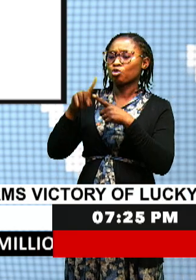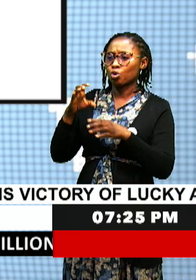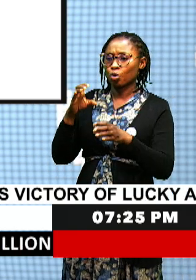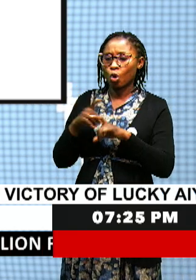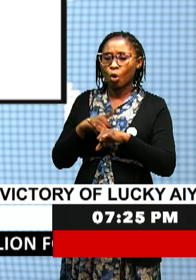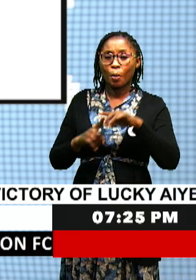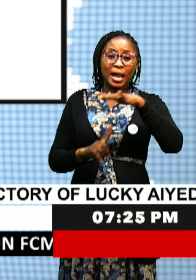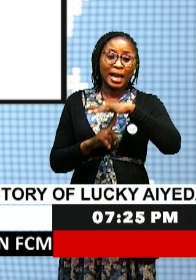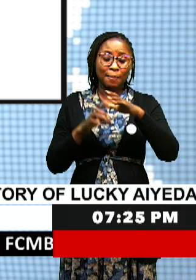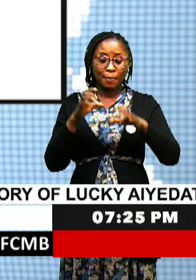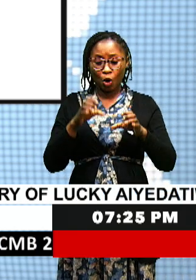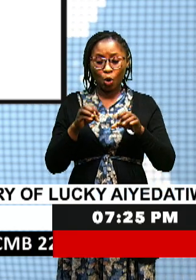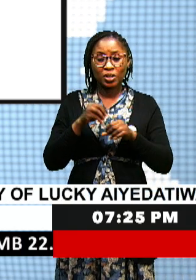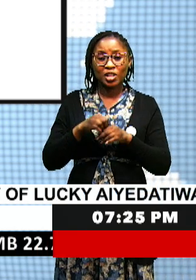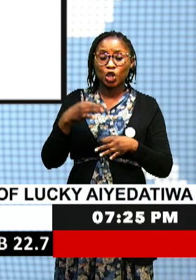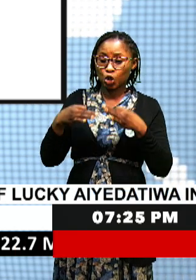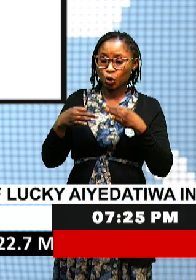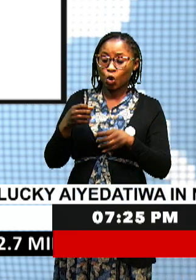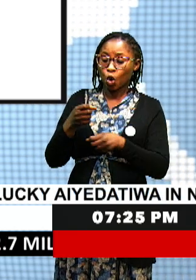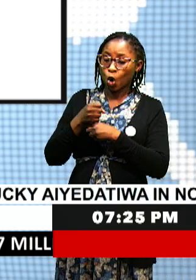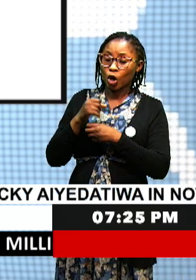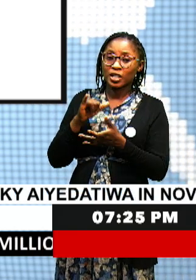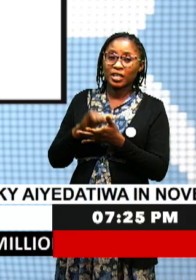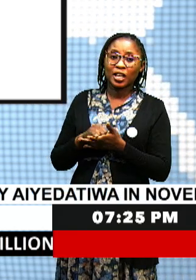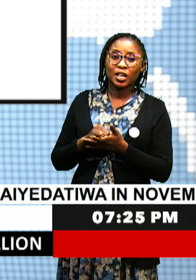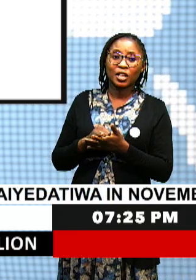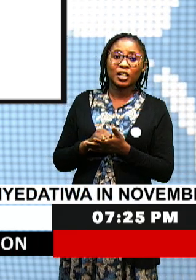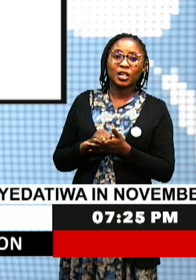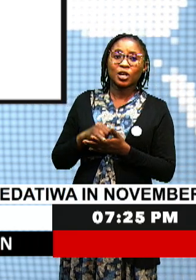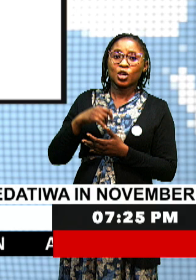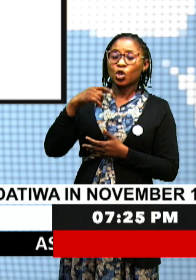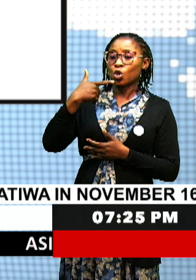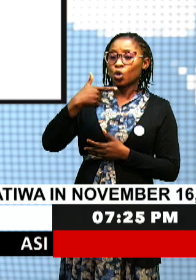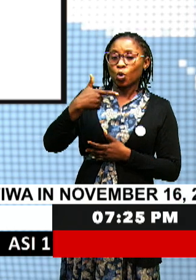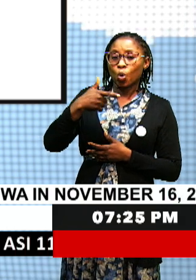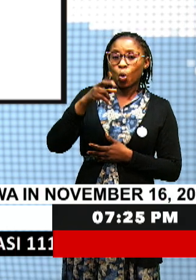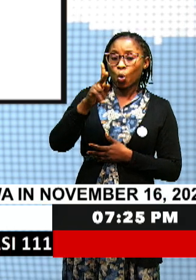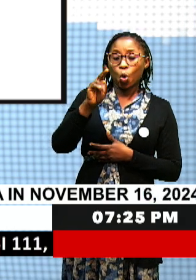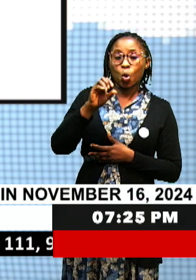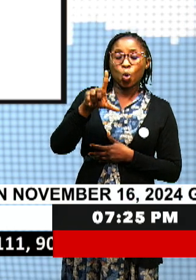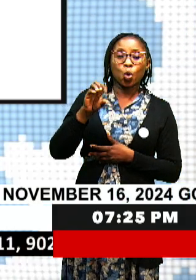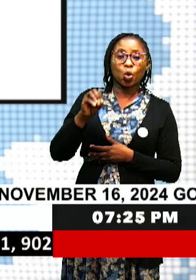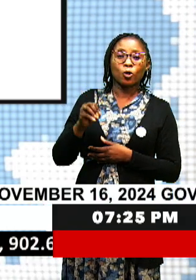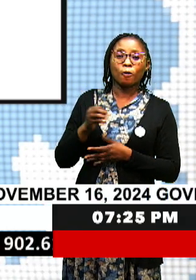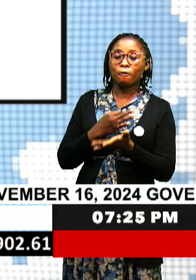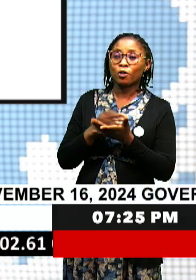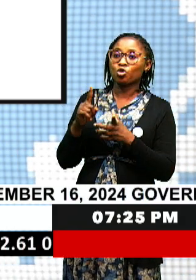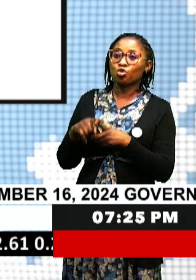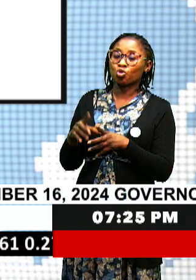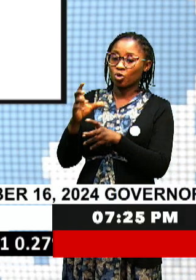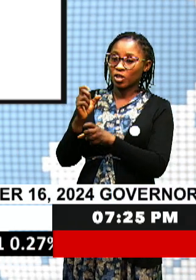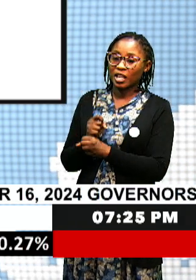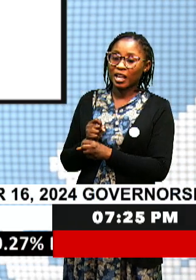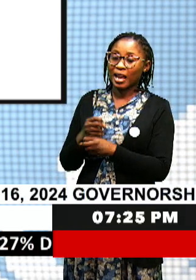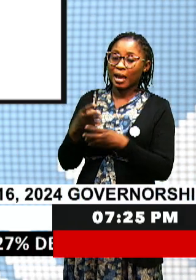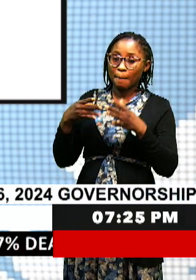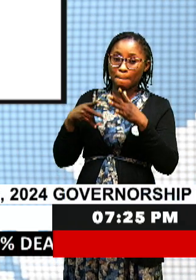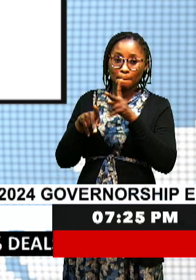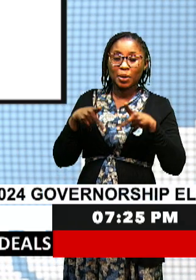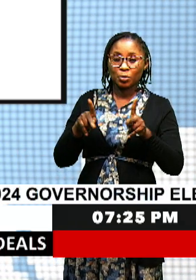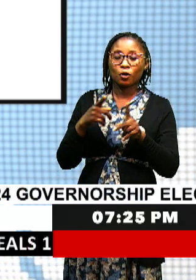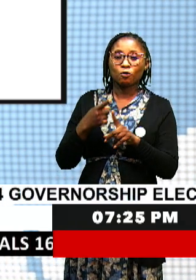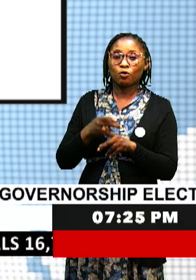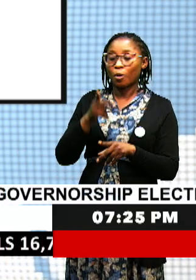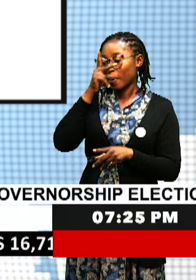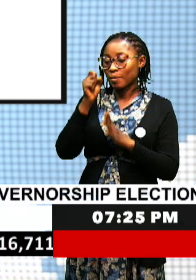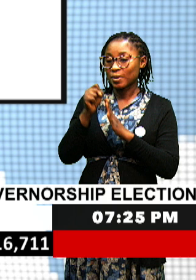Apex Court, in its judgment, held that Jokolo failed to obtain a pre-trial permission from the Kebbi state government